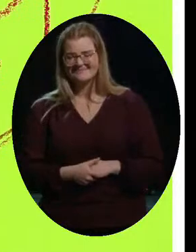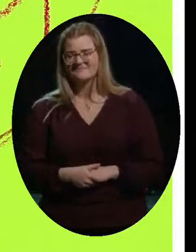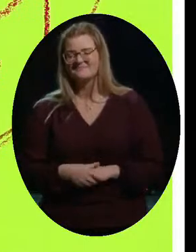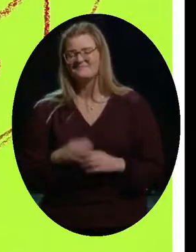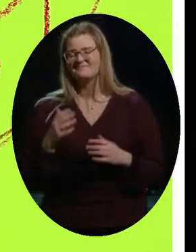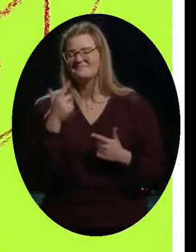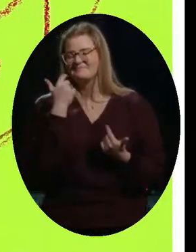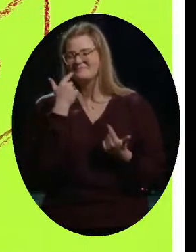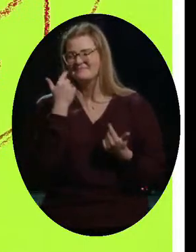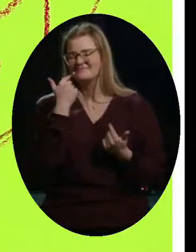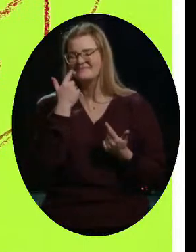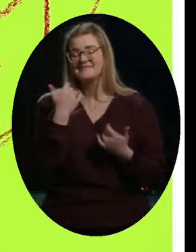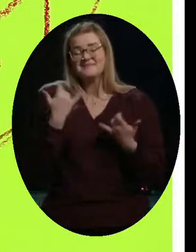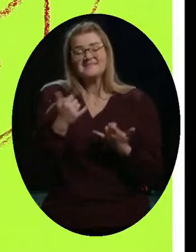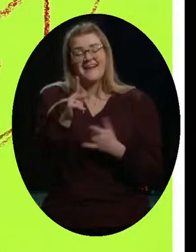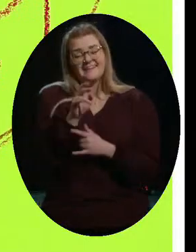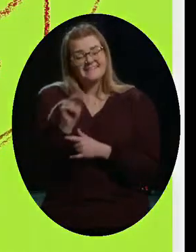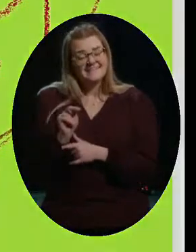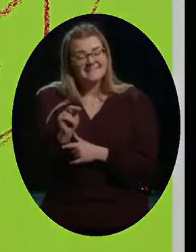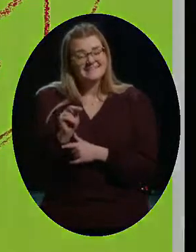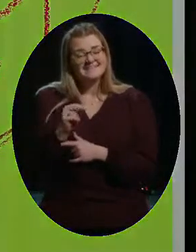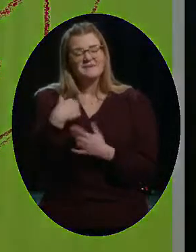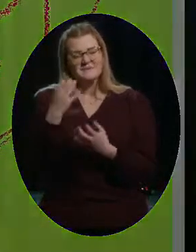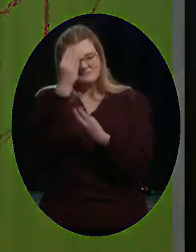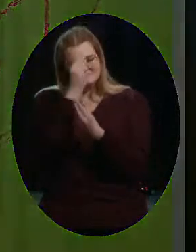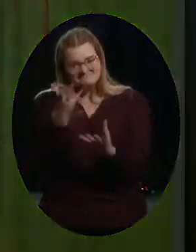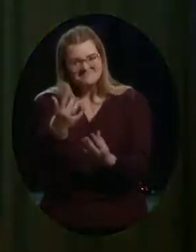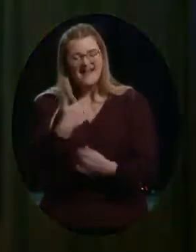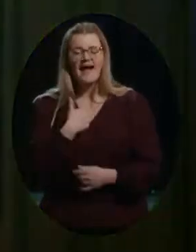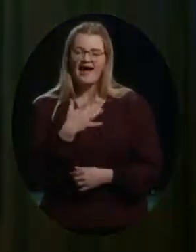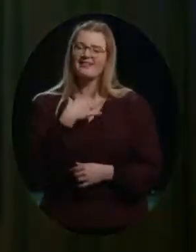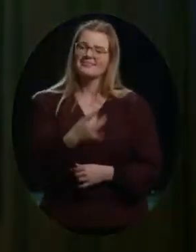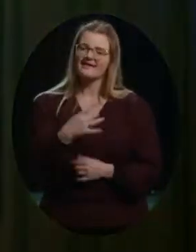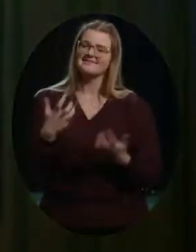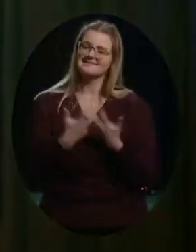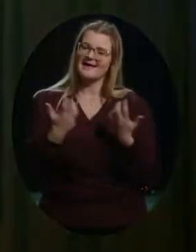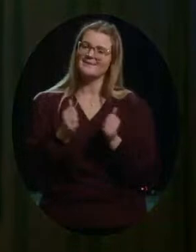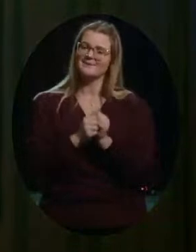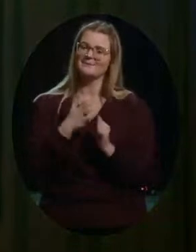So tonight, King, I want you to know, I like salad with my chicken as well.